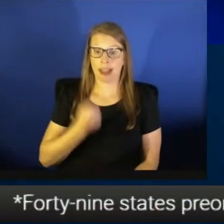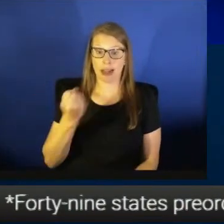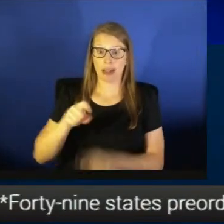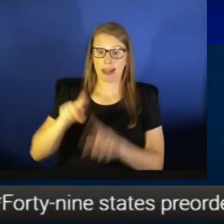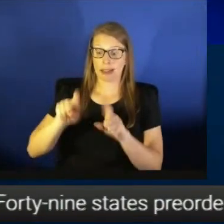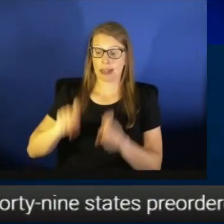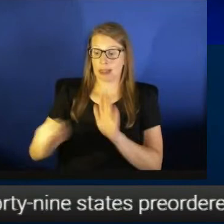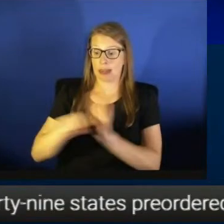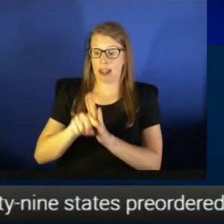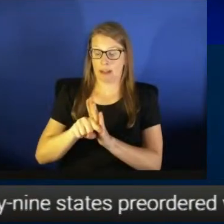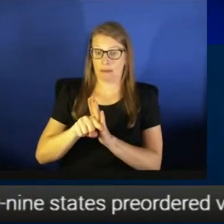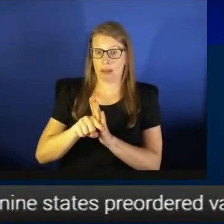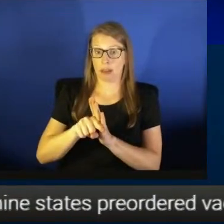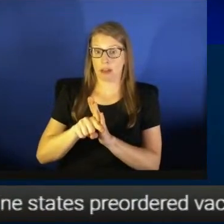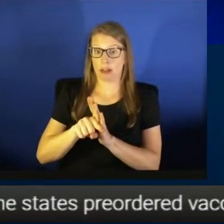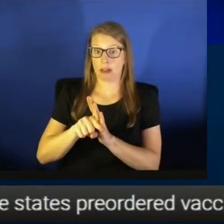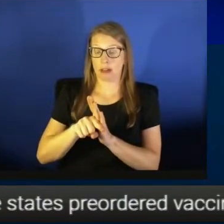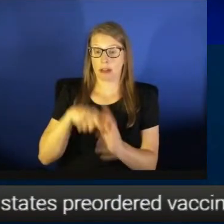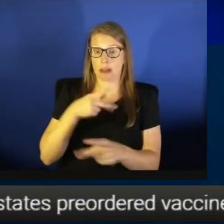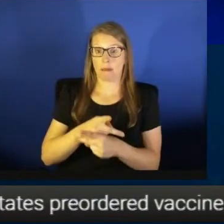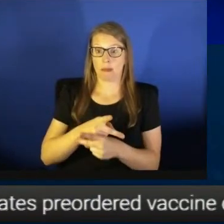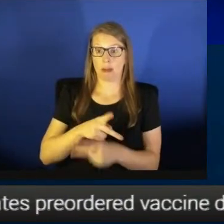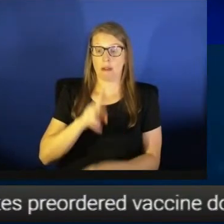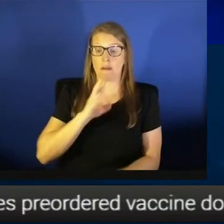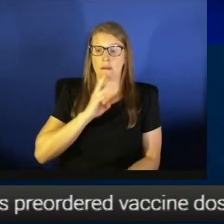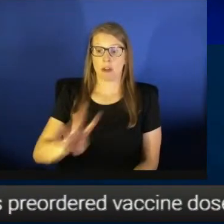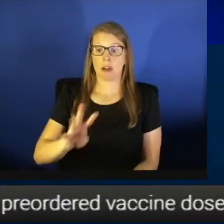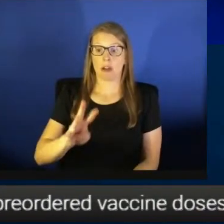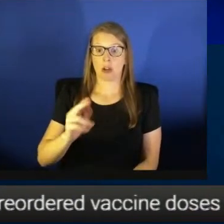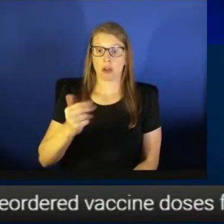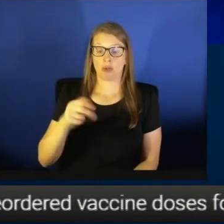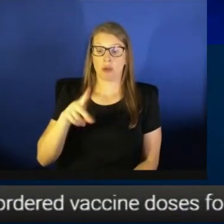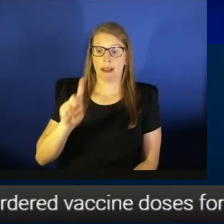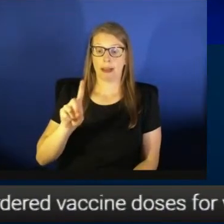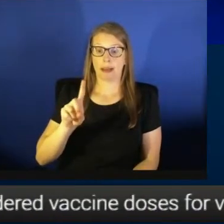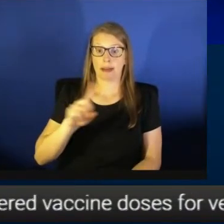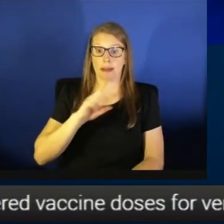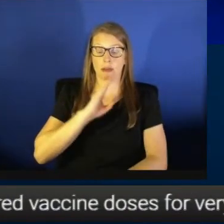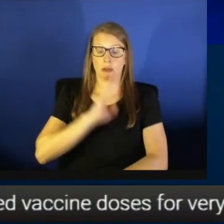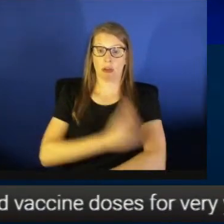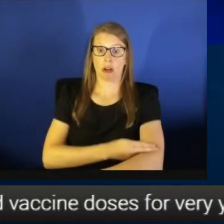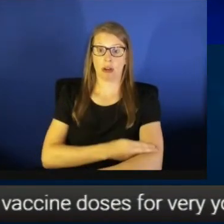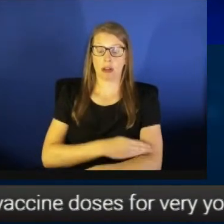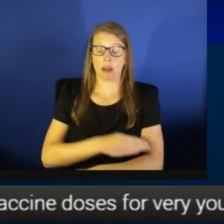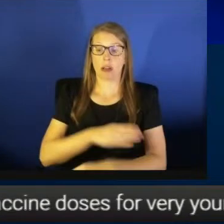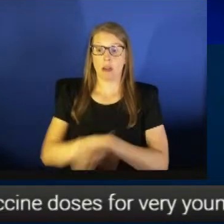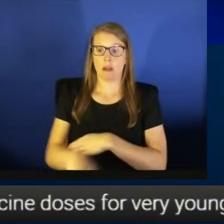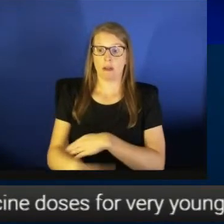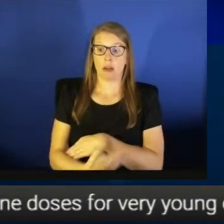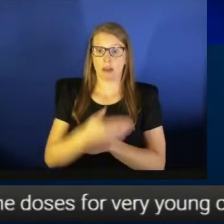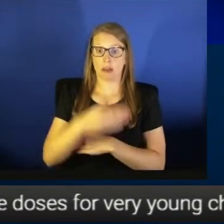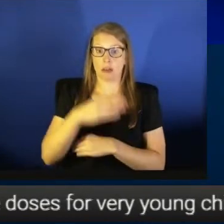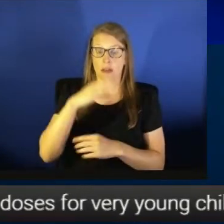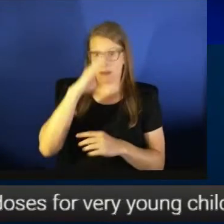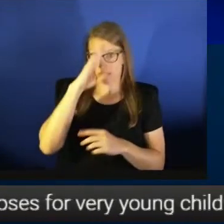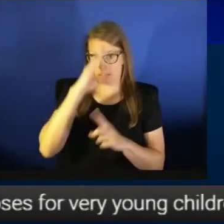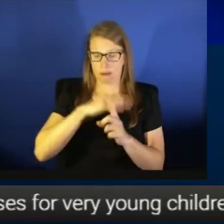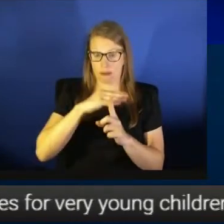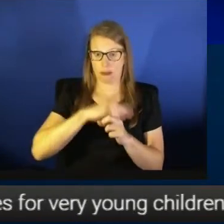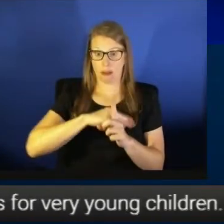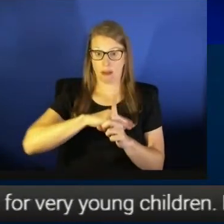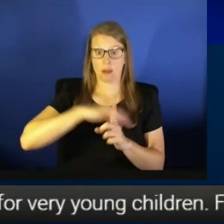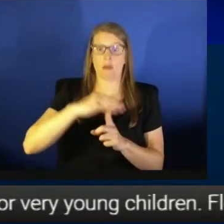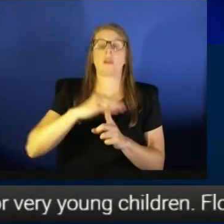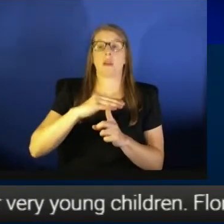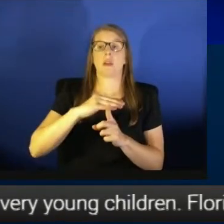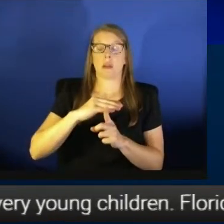negative, kept 4-year-old granddaughter Saturday night. During the night, had fever spikes. She feels horrible. She tested. She had those fever